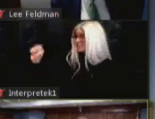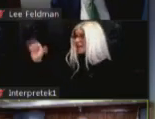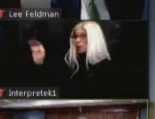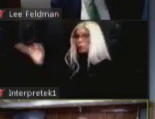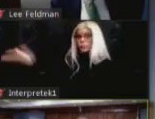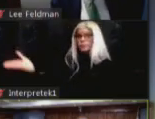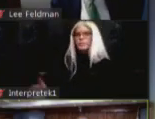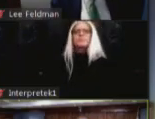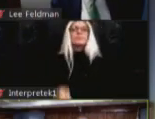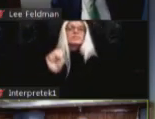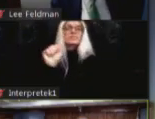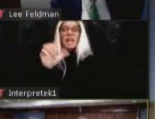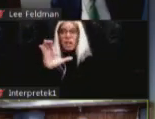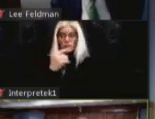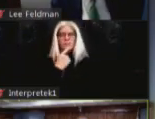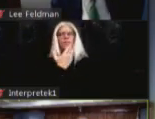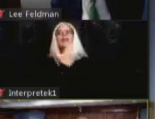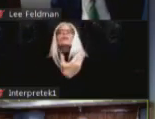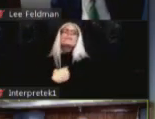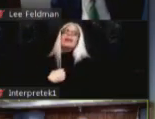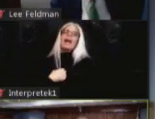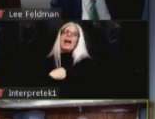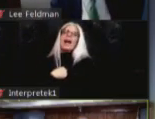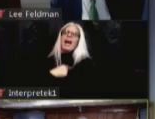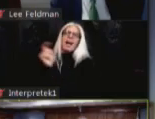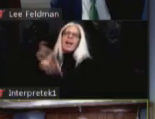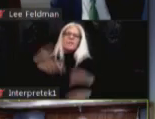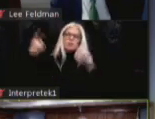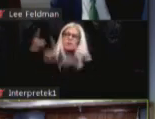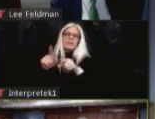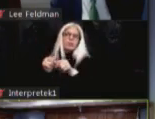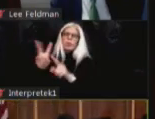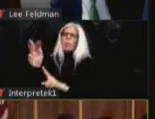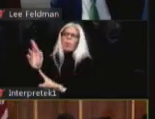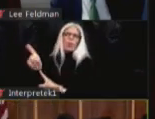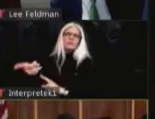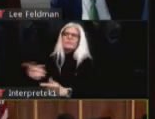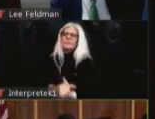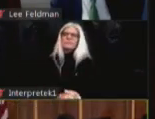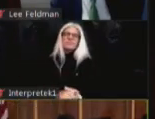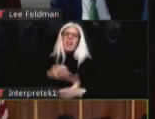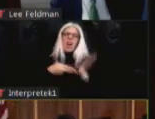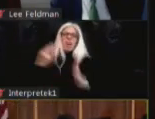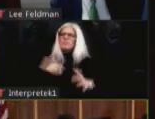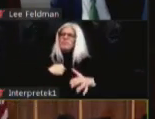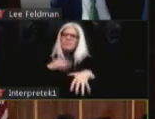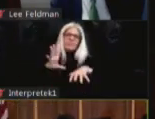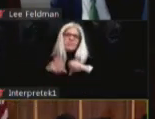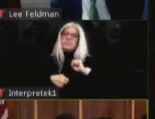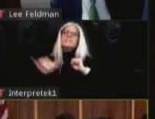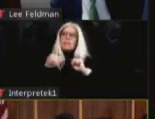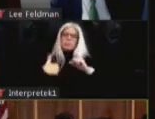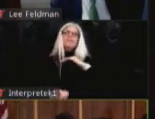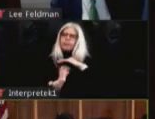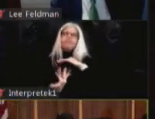Mr. Mayor. I have to echo Commissioner Ward. It breaks my heart, but also infuriates me. It's a mix of